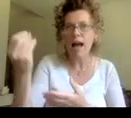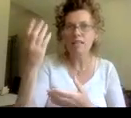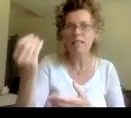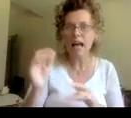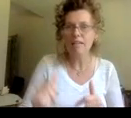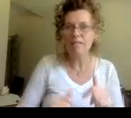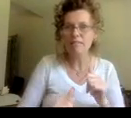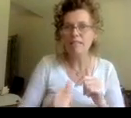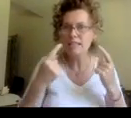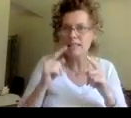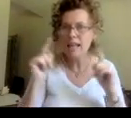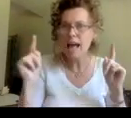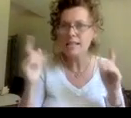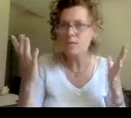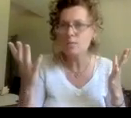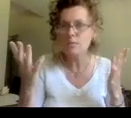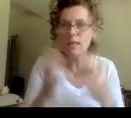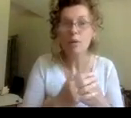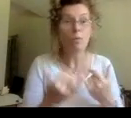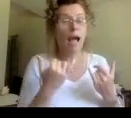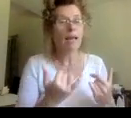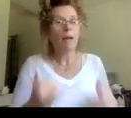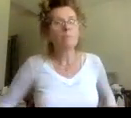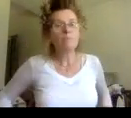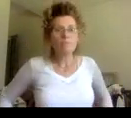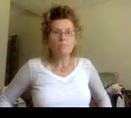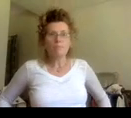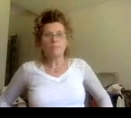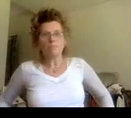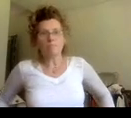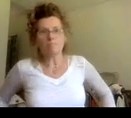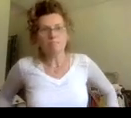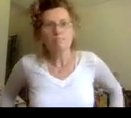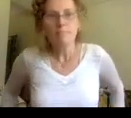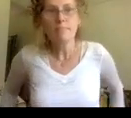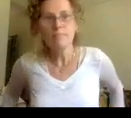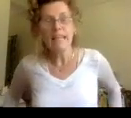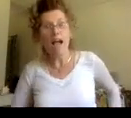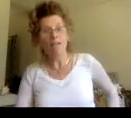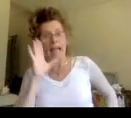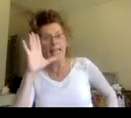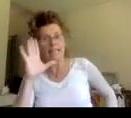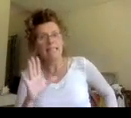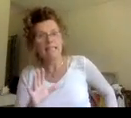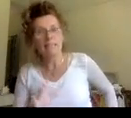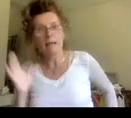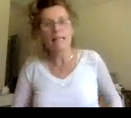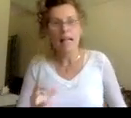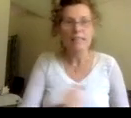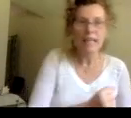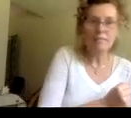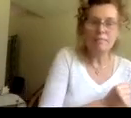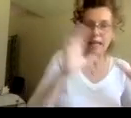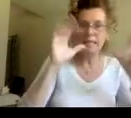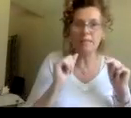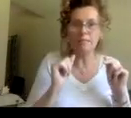success you're having? Right now, I think it's been amazing. I see my clients getting the wins and the successes.